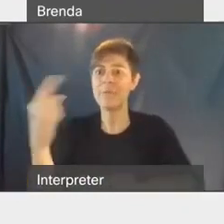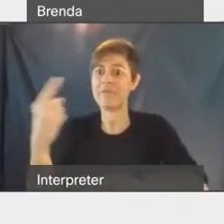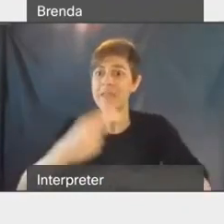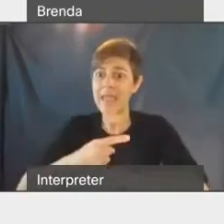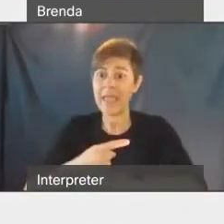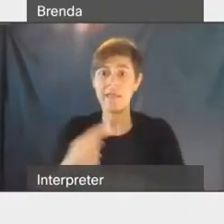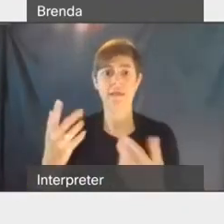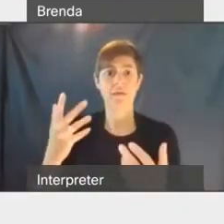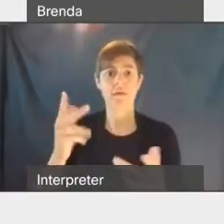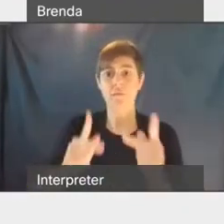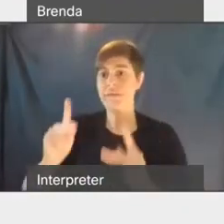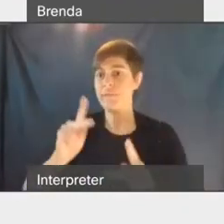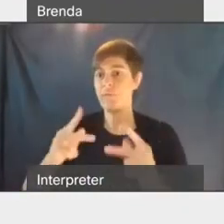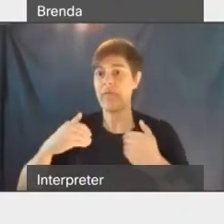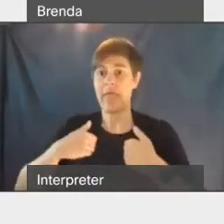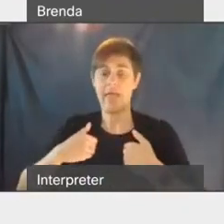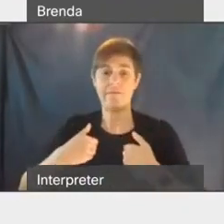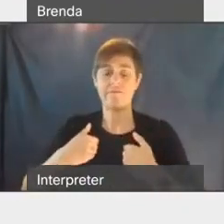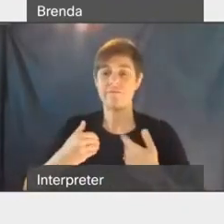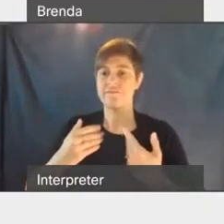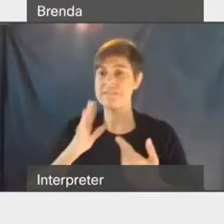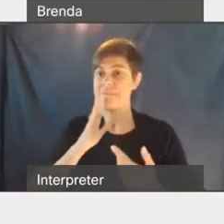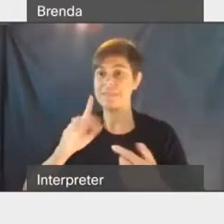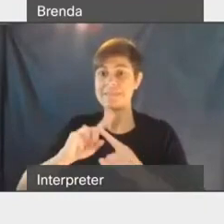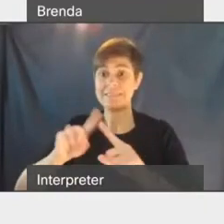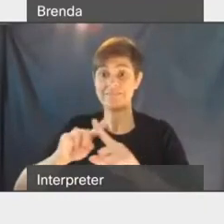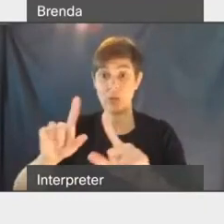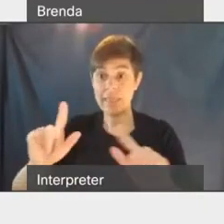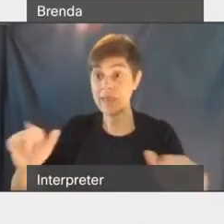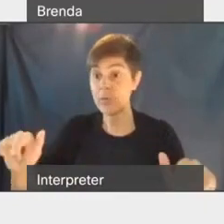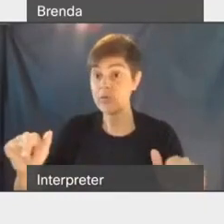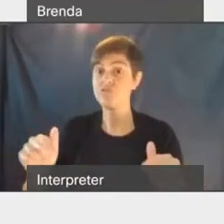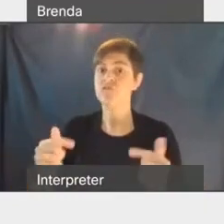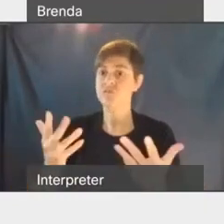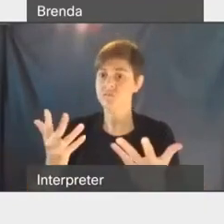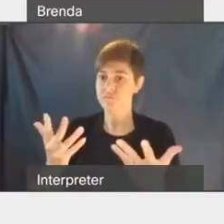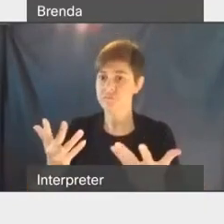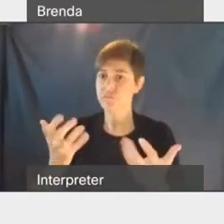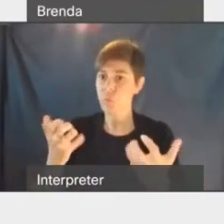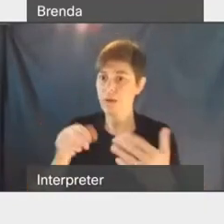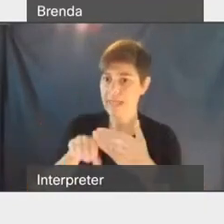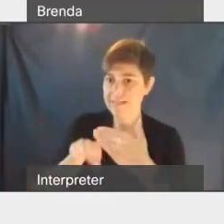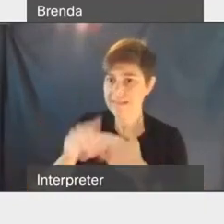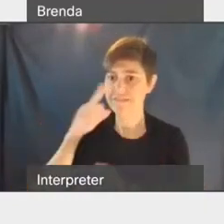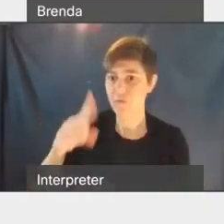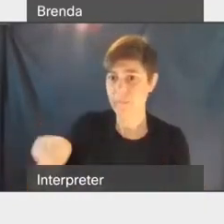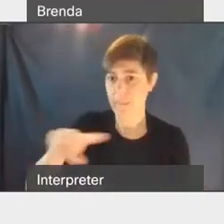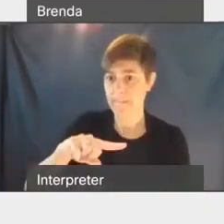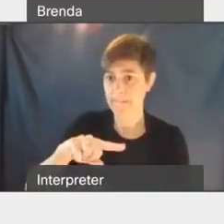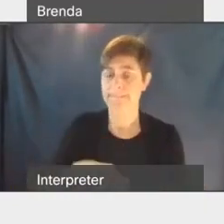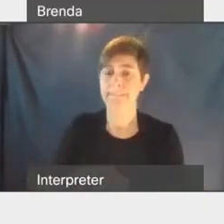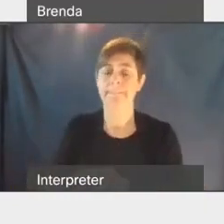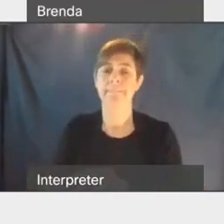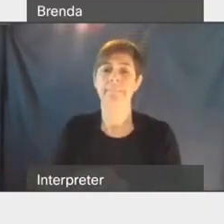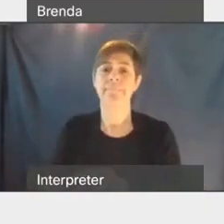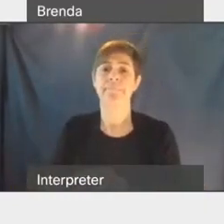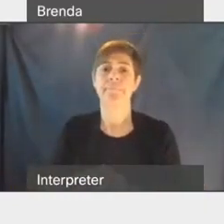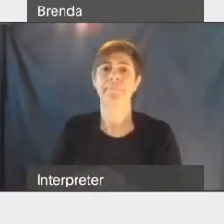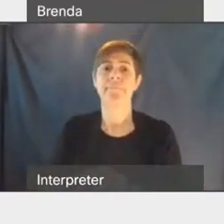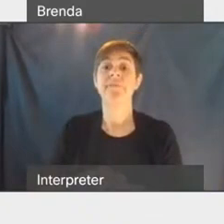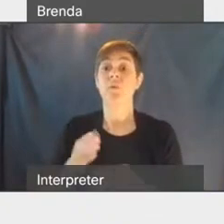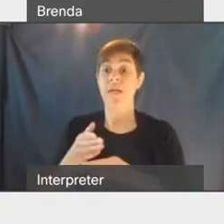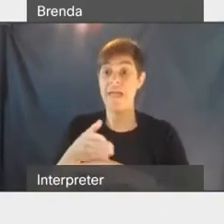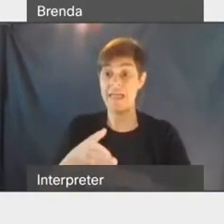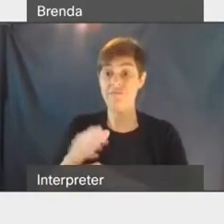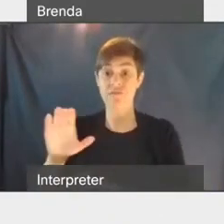abilities. We support conducting a series of listening sessions after the census data is released and